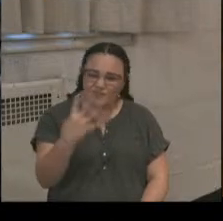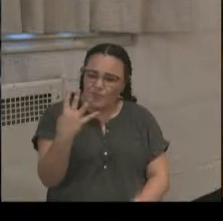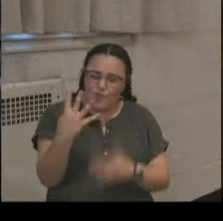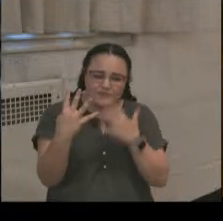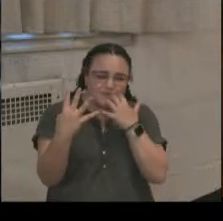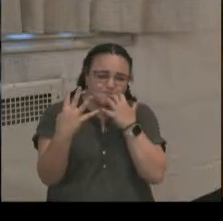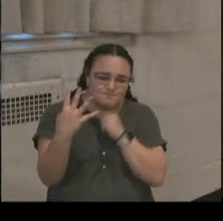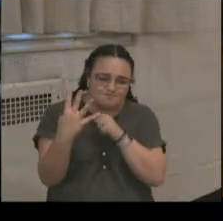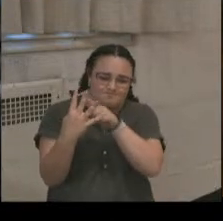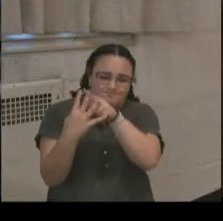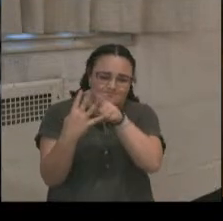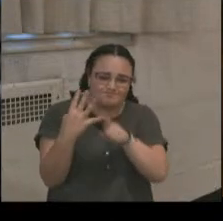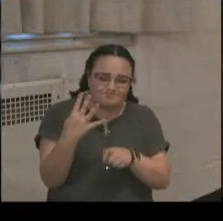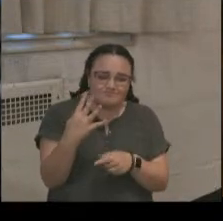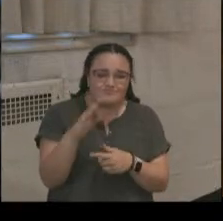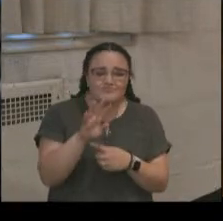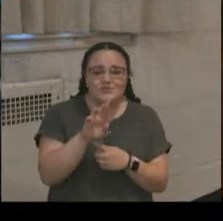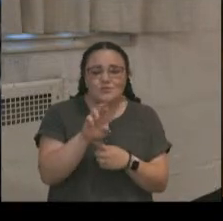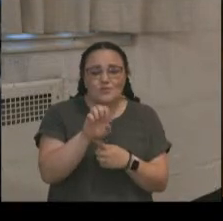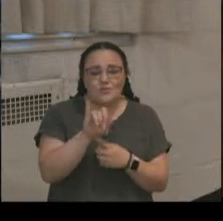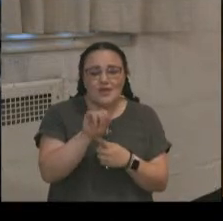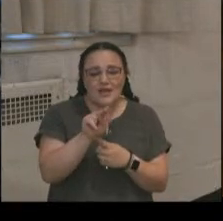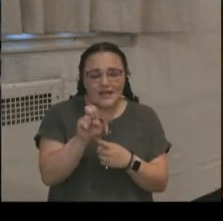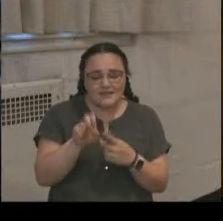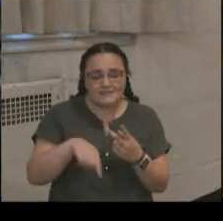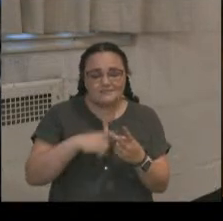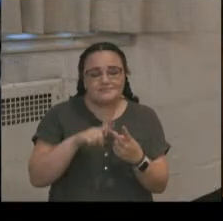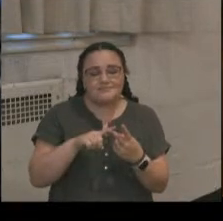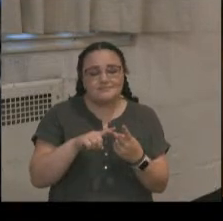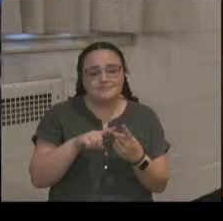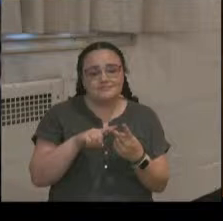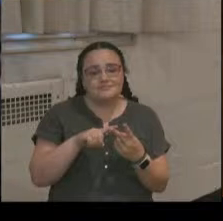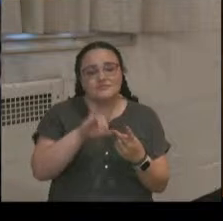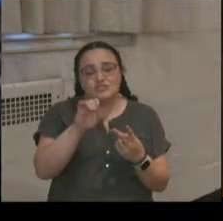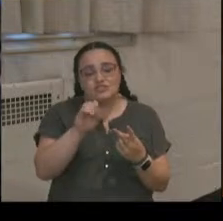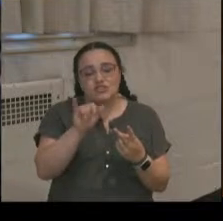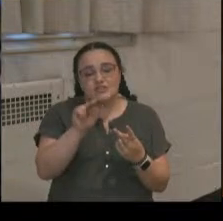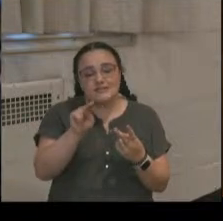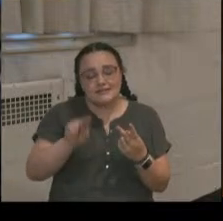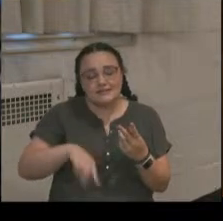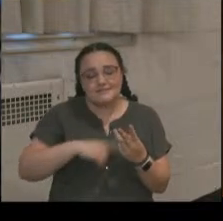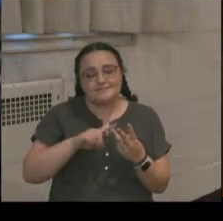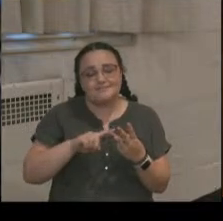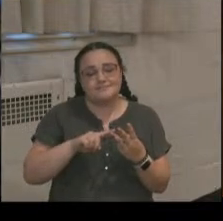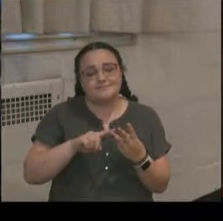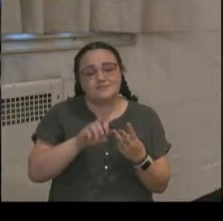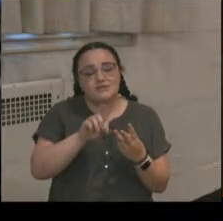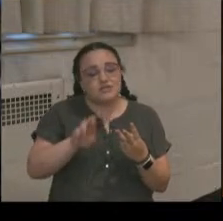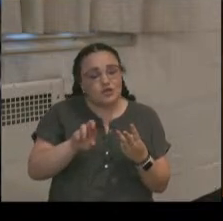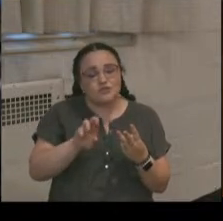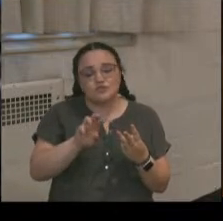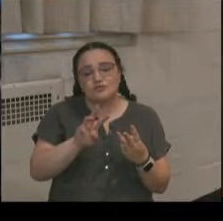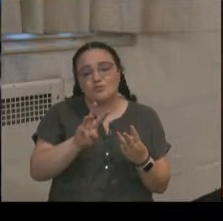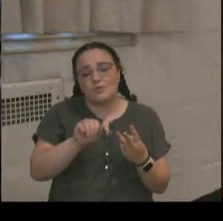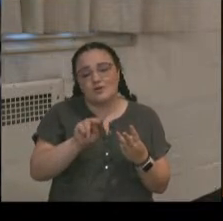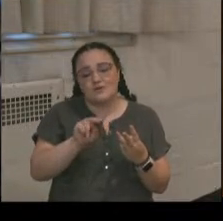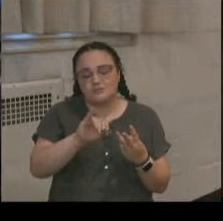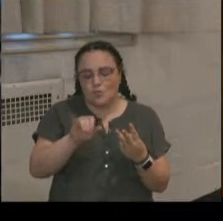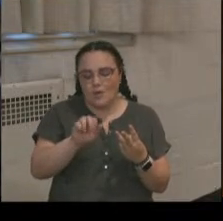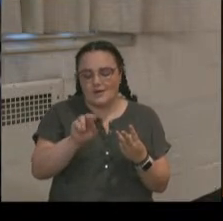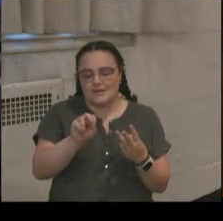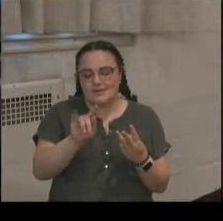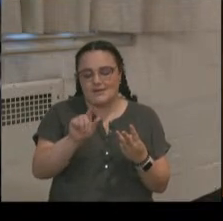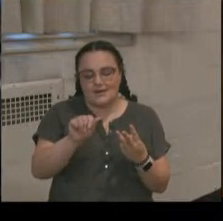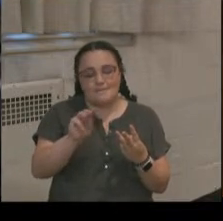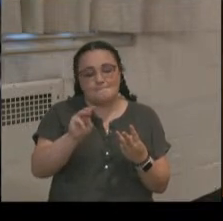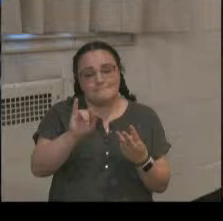board members: Rain Rivera Forbes, Mrs. Jocelyn Rout, Dr. Juanita Miller, and